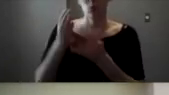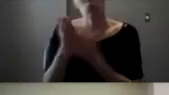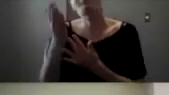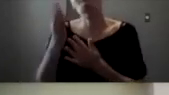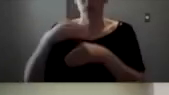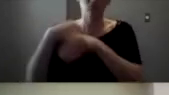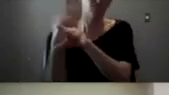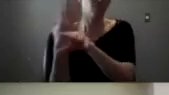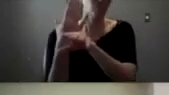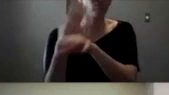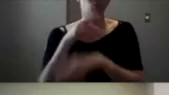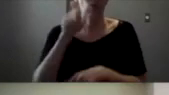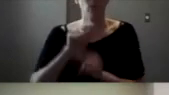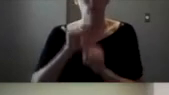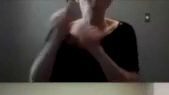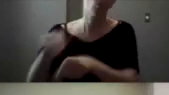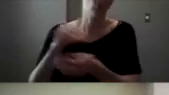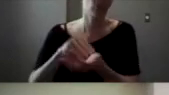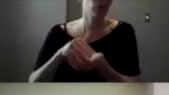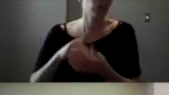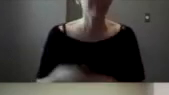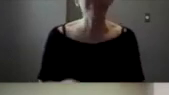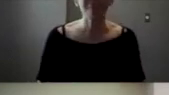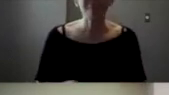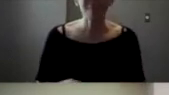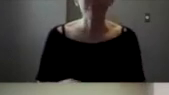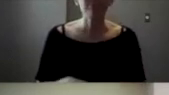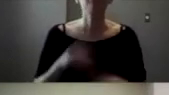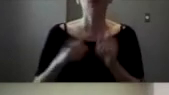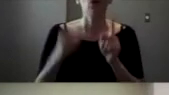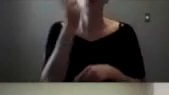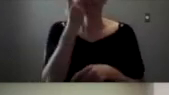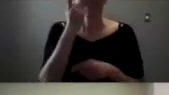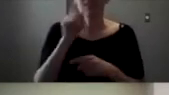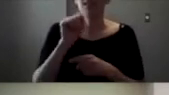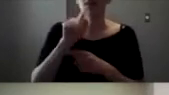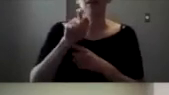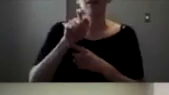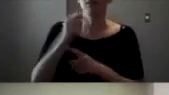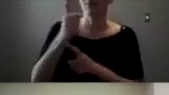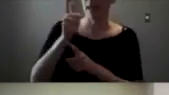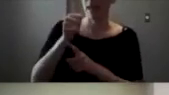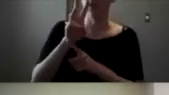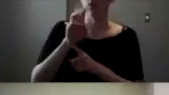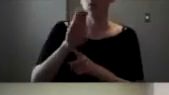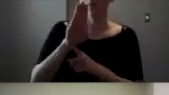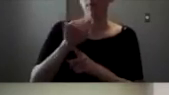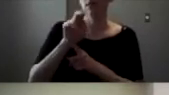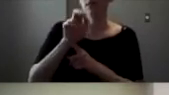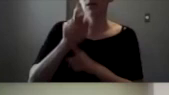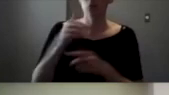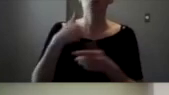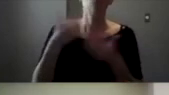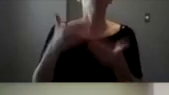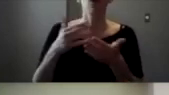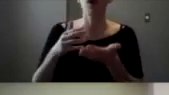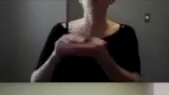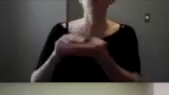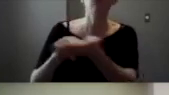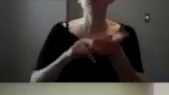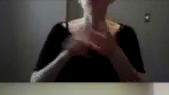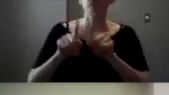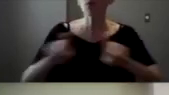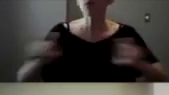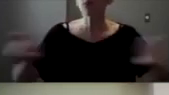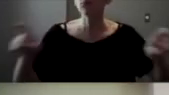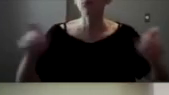recently on one of our Title X webinars asking whether or not clinics had actually switched over to providing services by